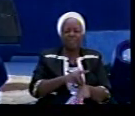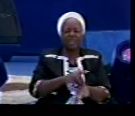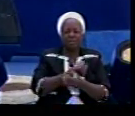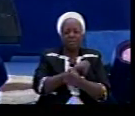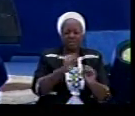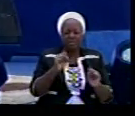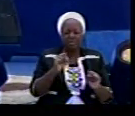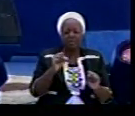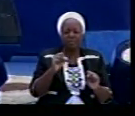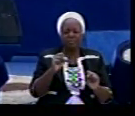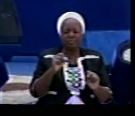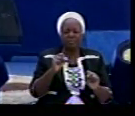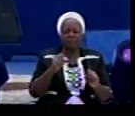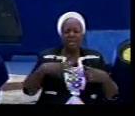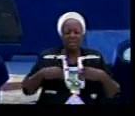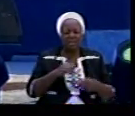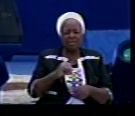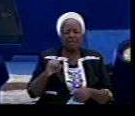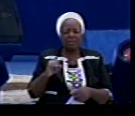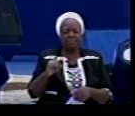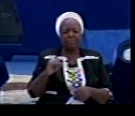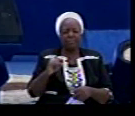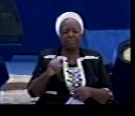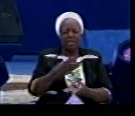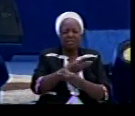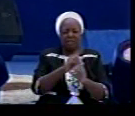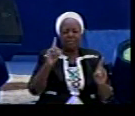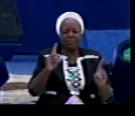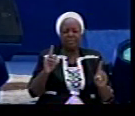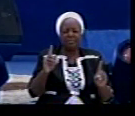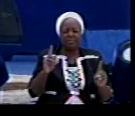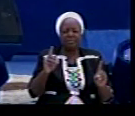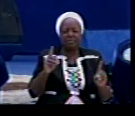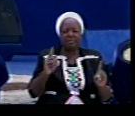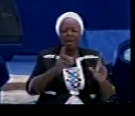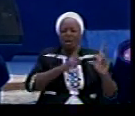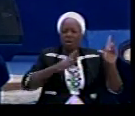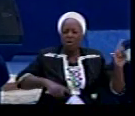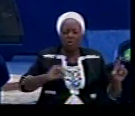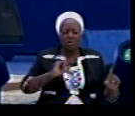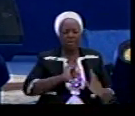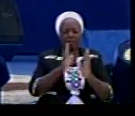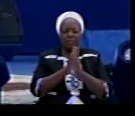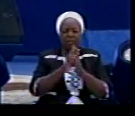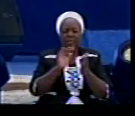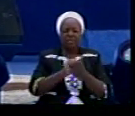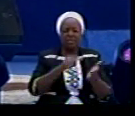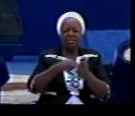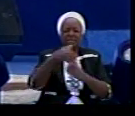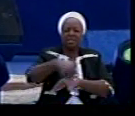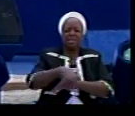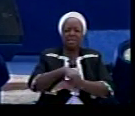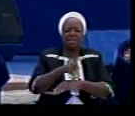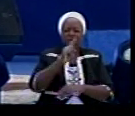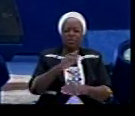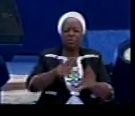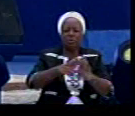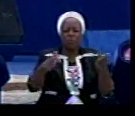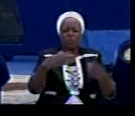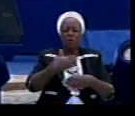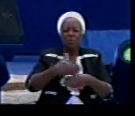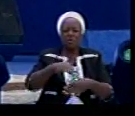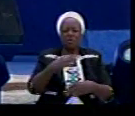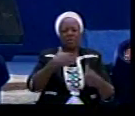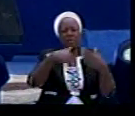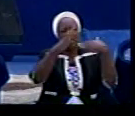salvation, healing, deliverance. Lord, I pray that tonight you open the windows of